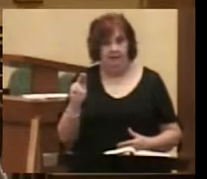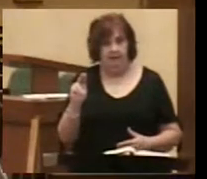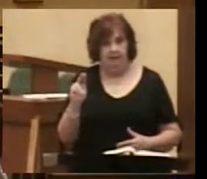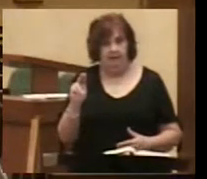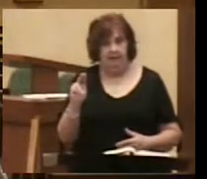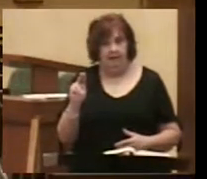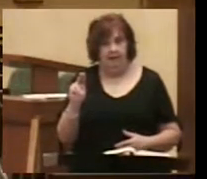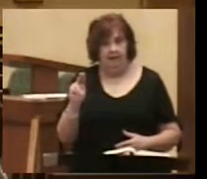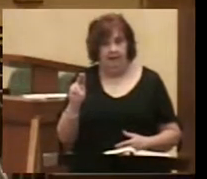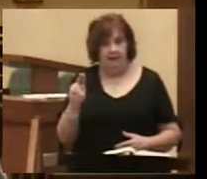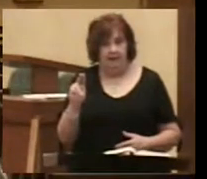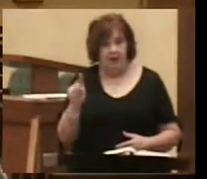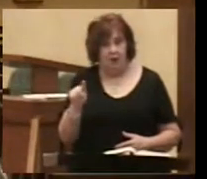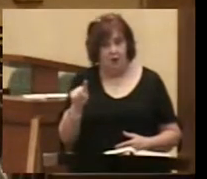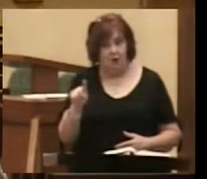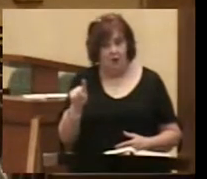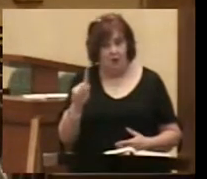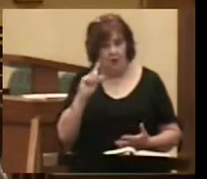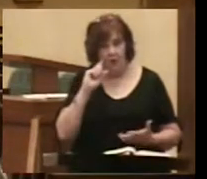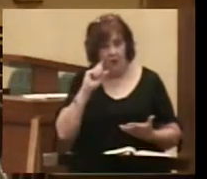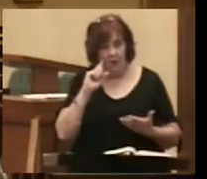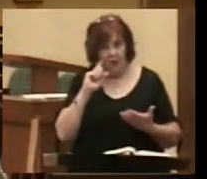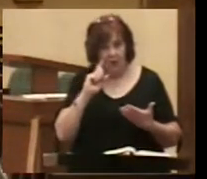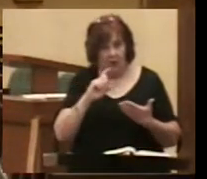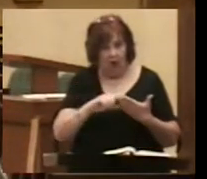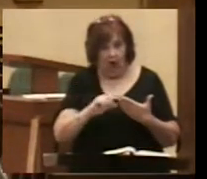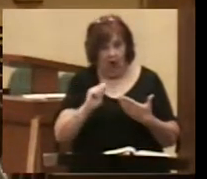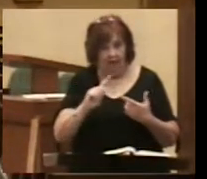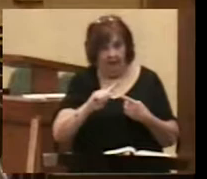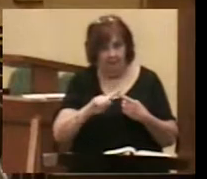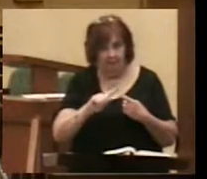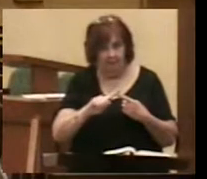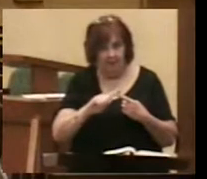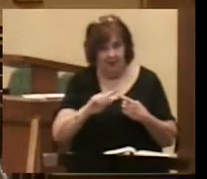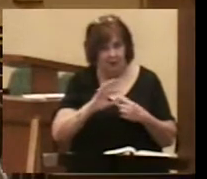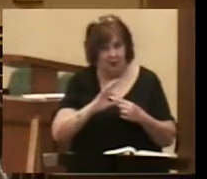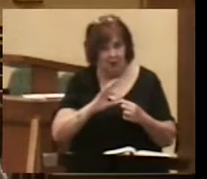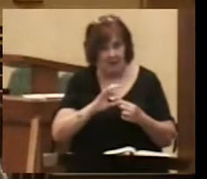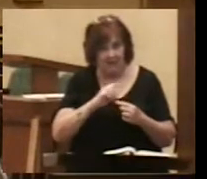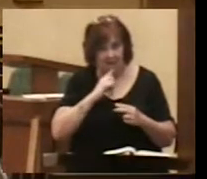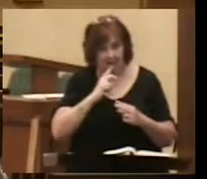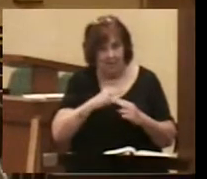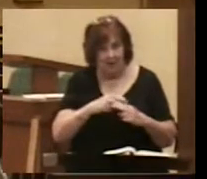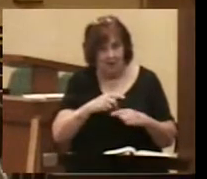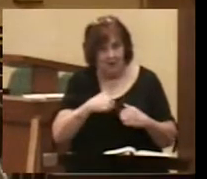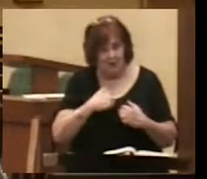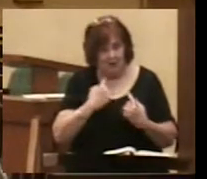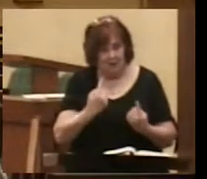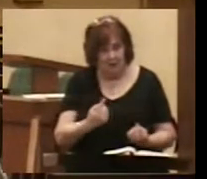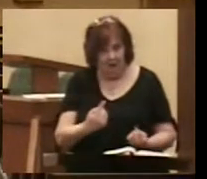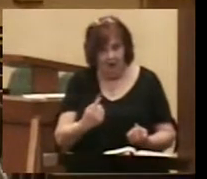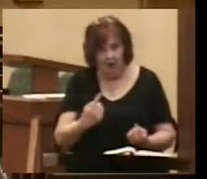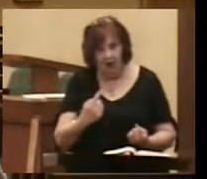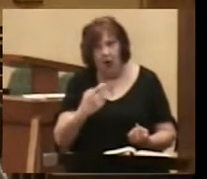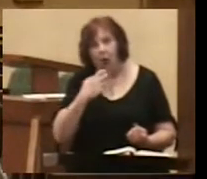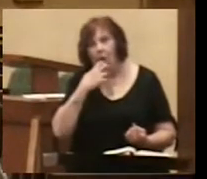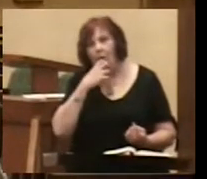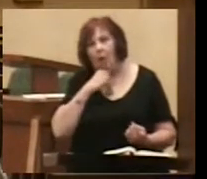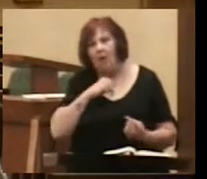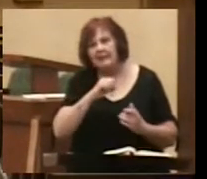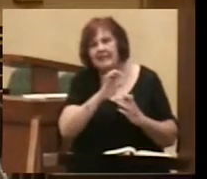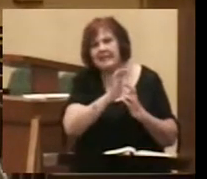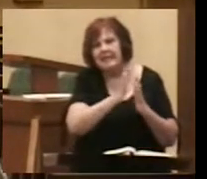If you have taken careful note of all of the biblical stories I have mentioned thus far, they are all Old